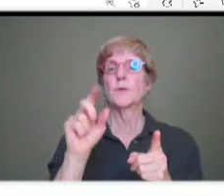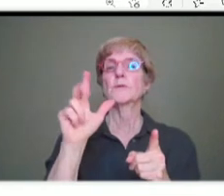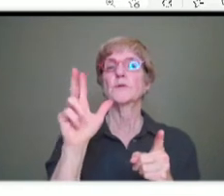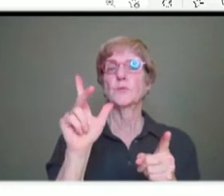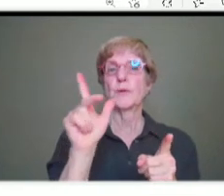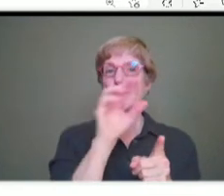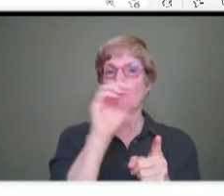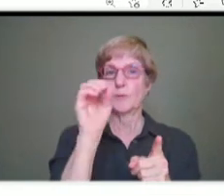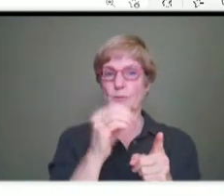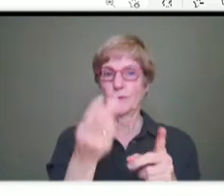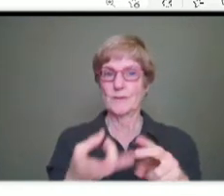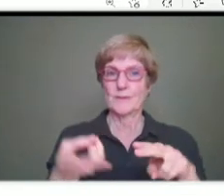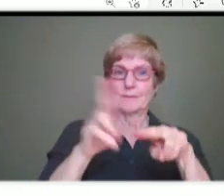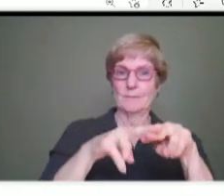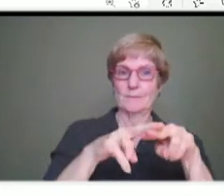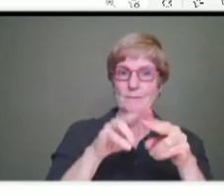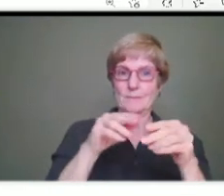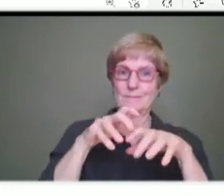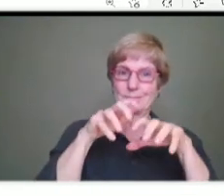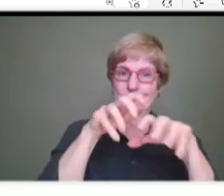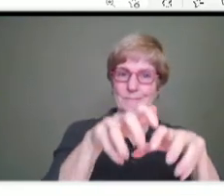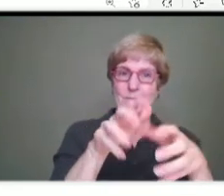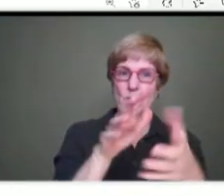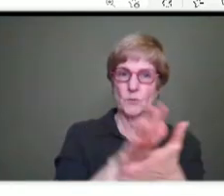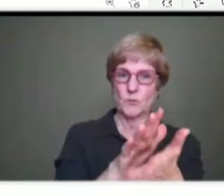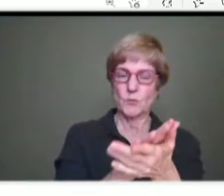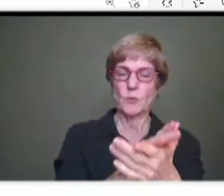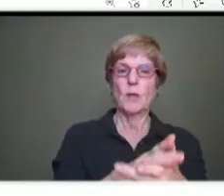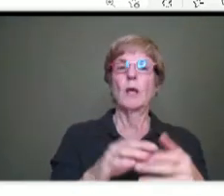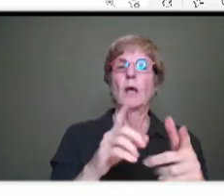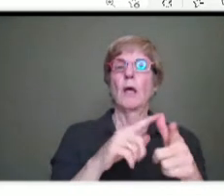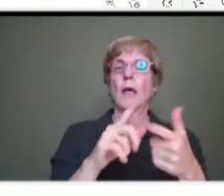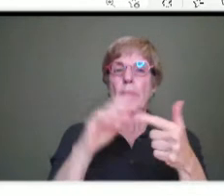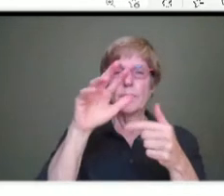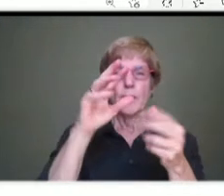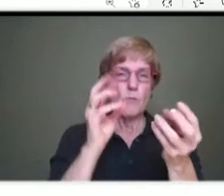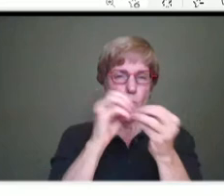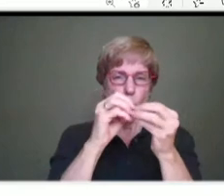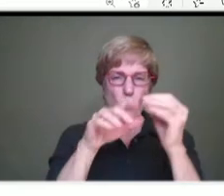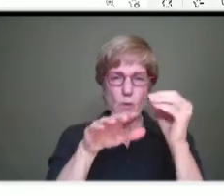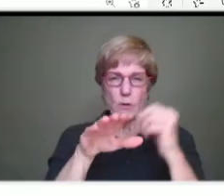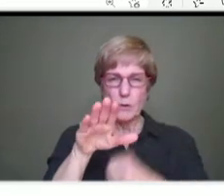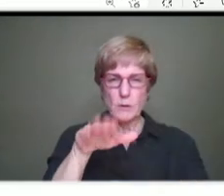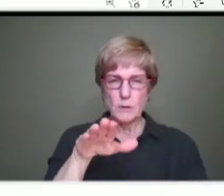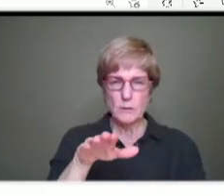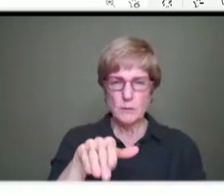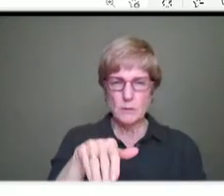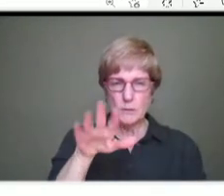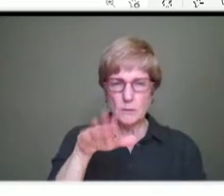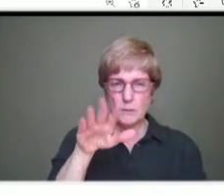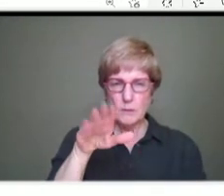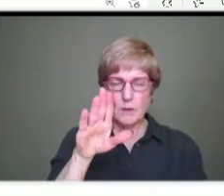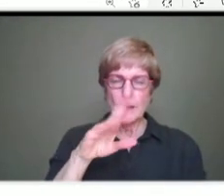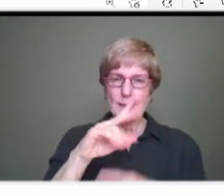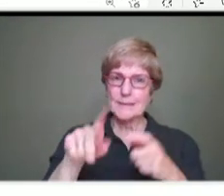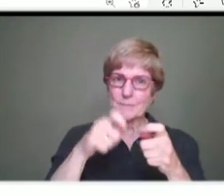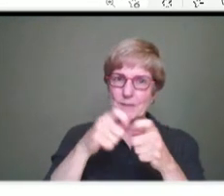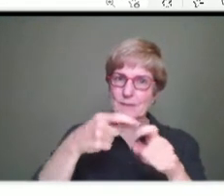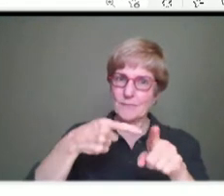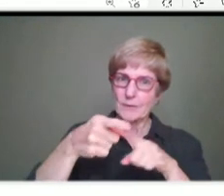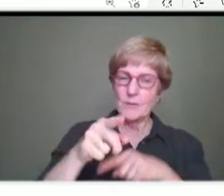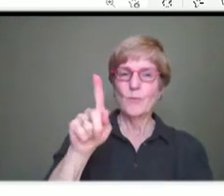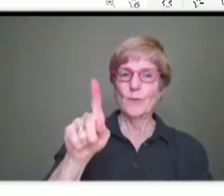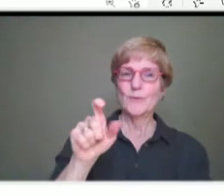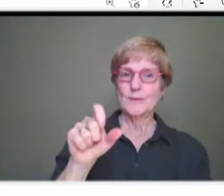percent I think Stoney Creek and then there are more if you scroll down that reference Stoney Creek specifically 110